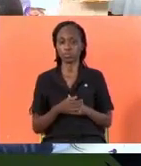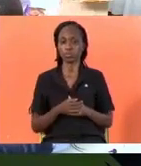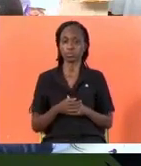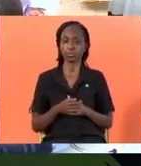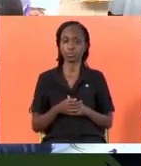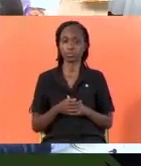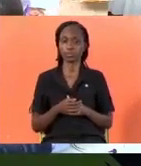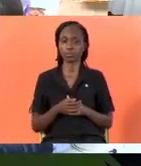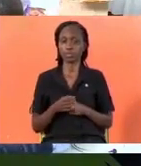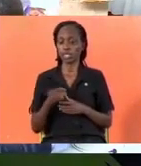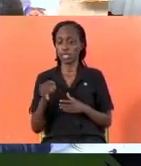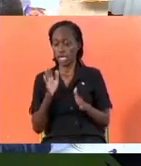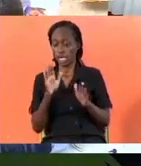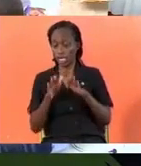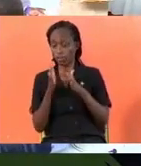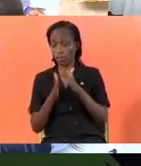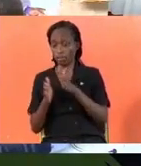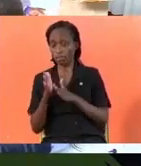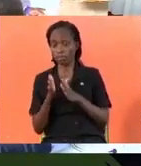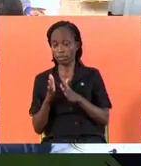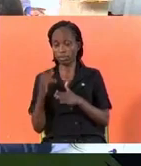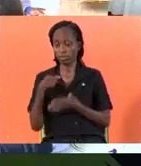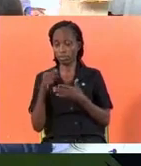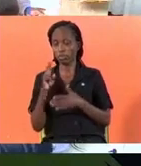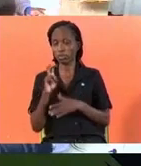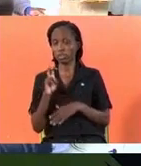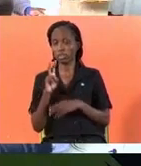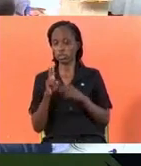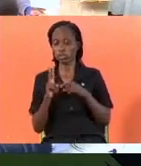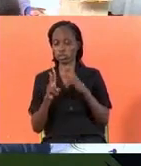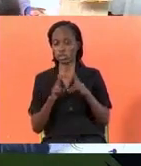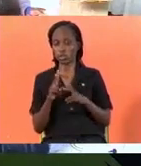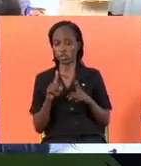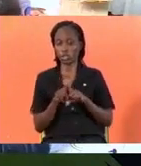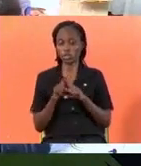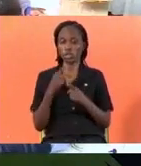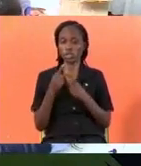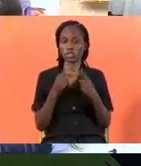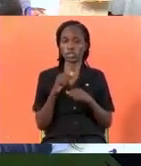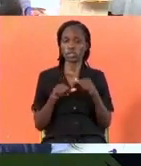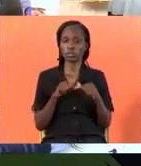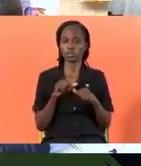debt management from 2017 to 2022. We also talked about